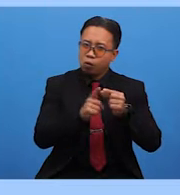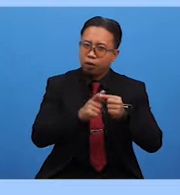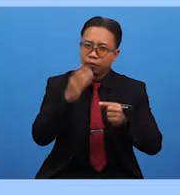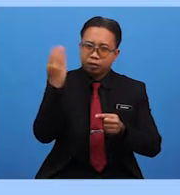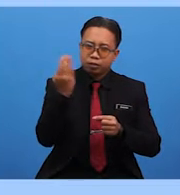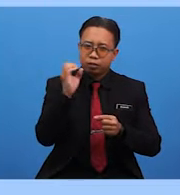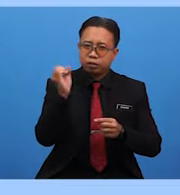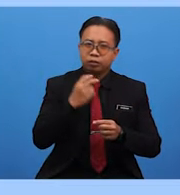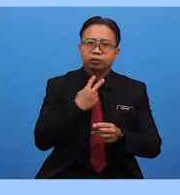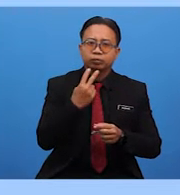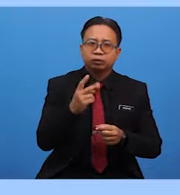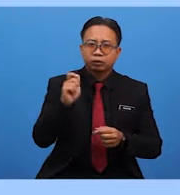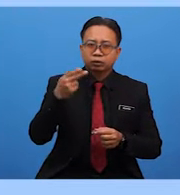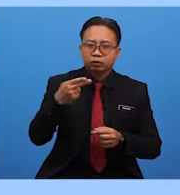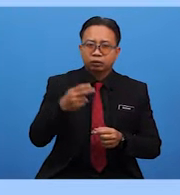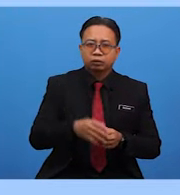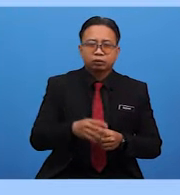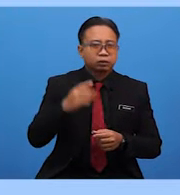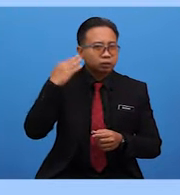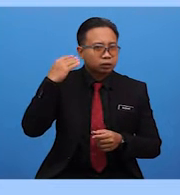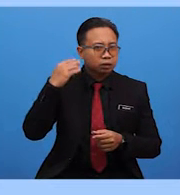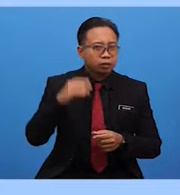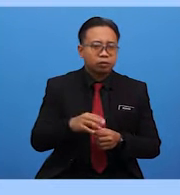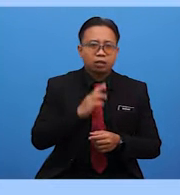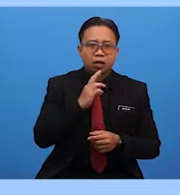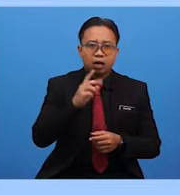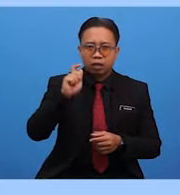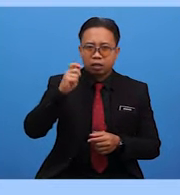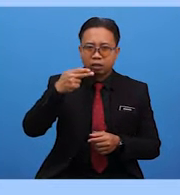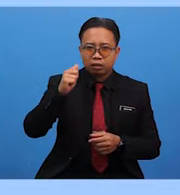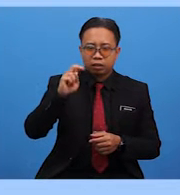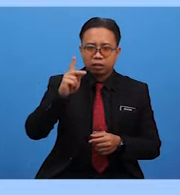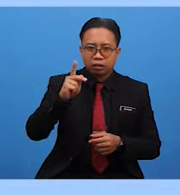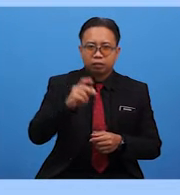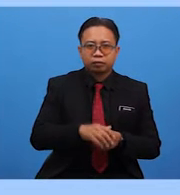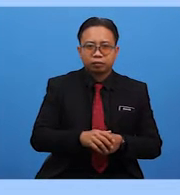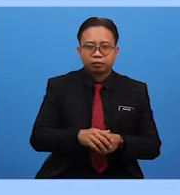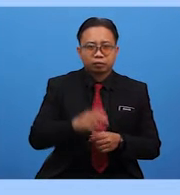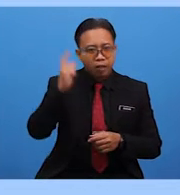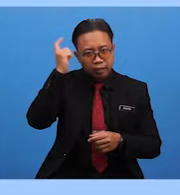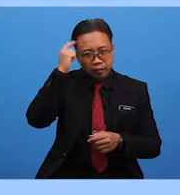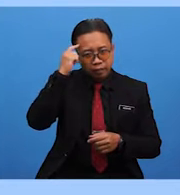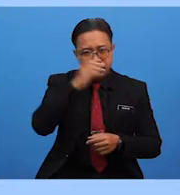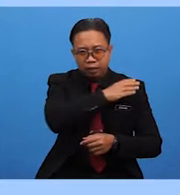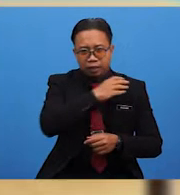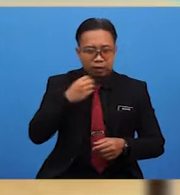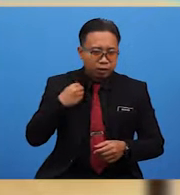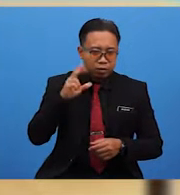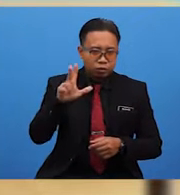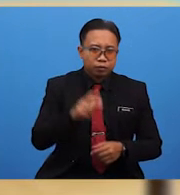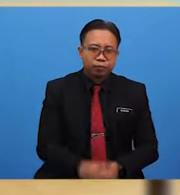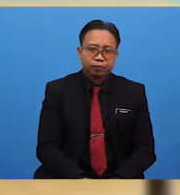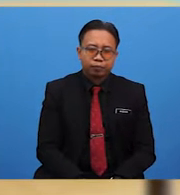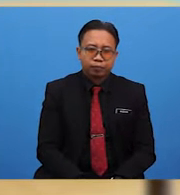with unvoiced th sound are thank, think, and third. Here's